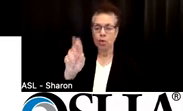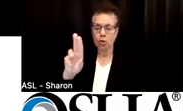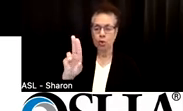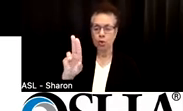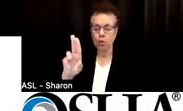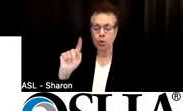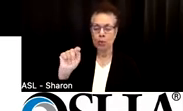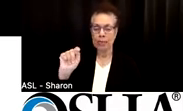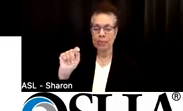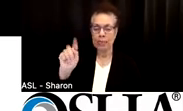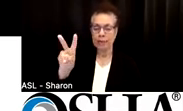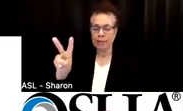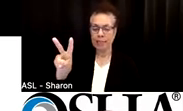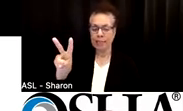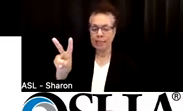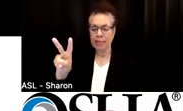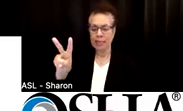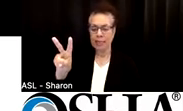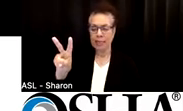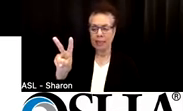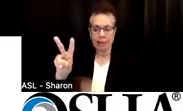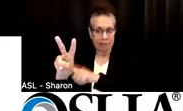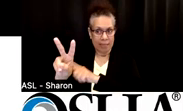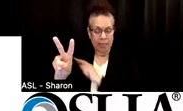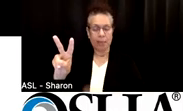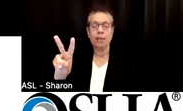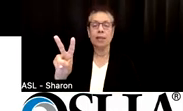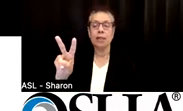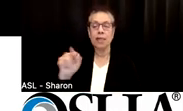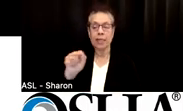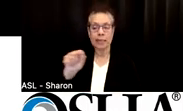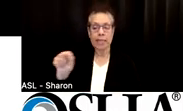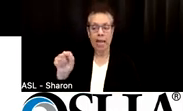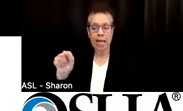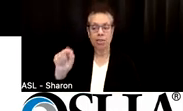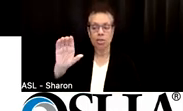OSHA-UTV, it's V as in Victor,